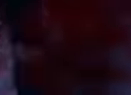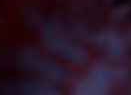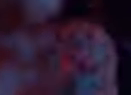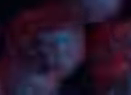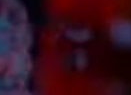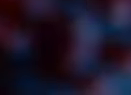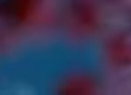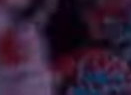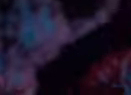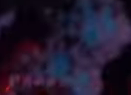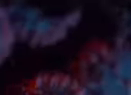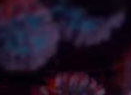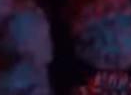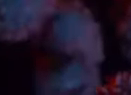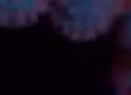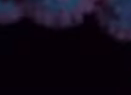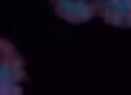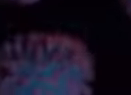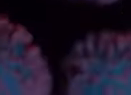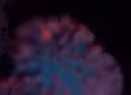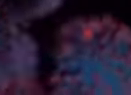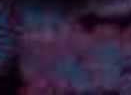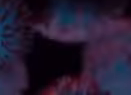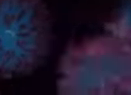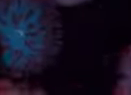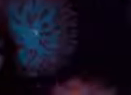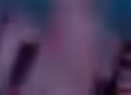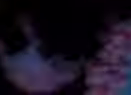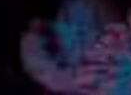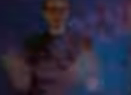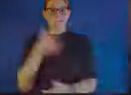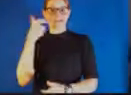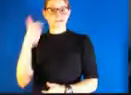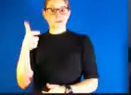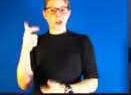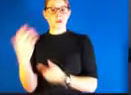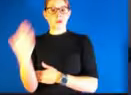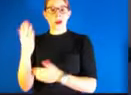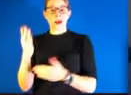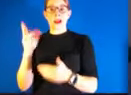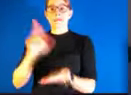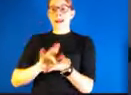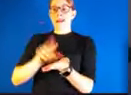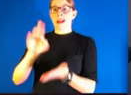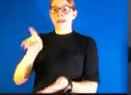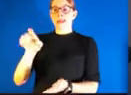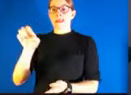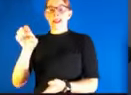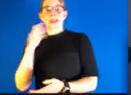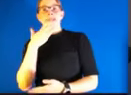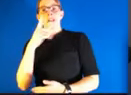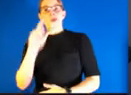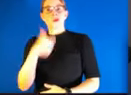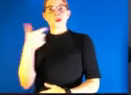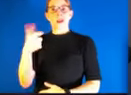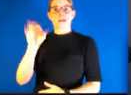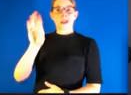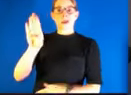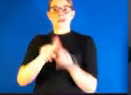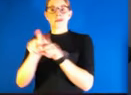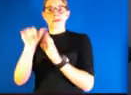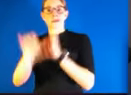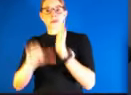Good morning, everyone. It is Tuesday, January 11th, and welcome into the Morning Medical Update. Thank you for joining us right here on Facebook and YouTube. We know emergency